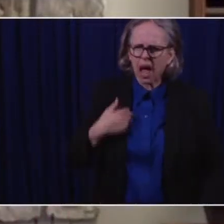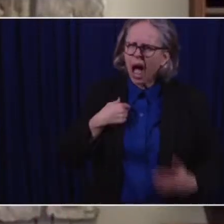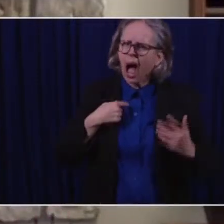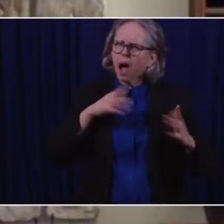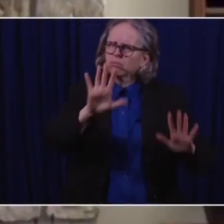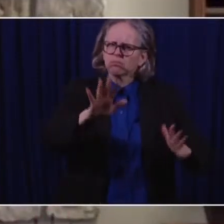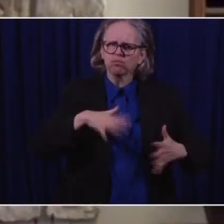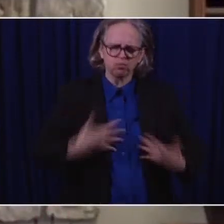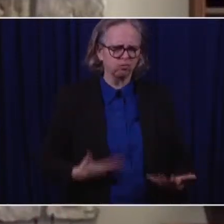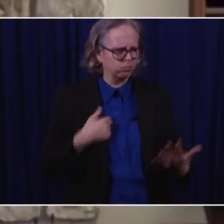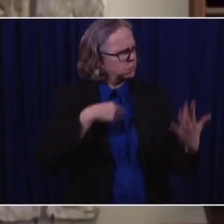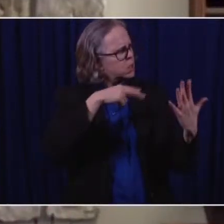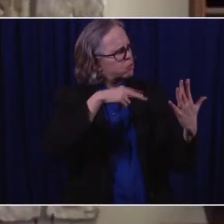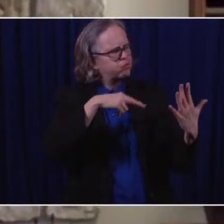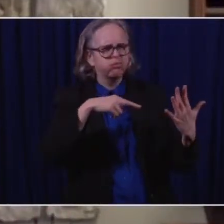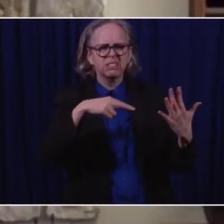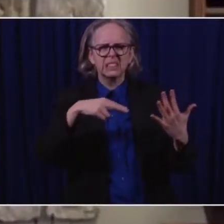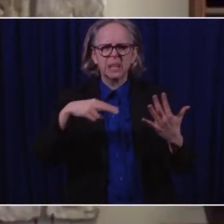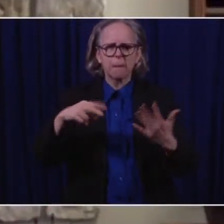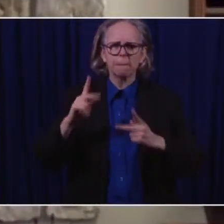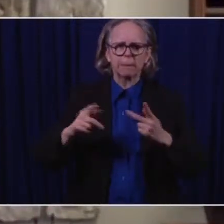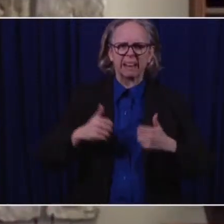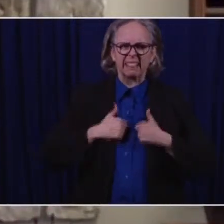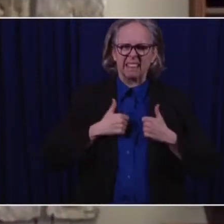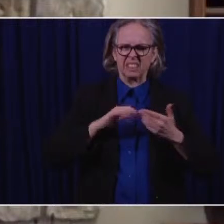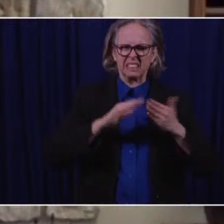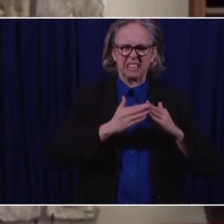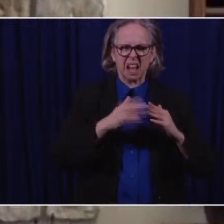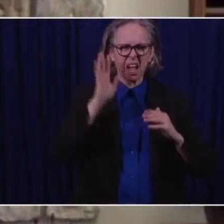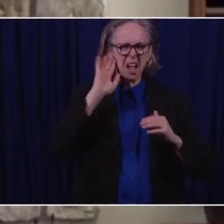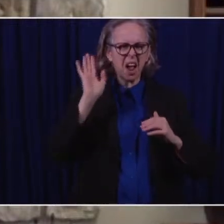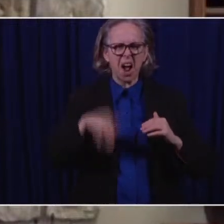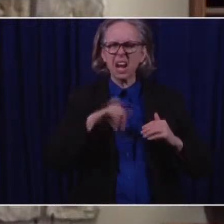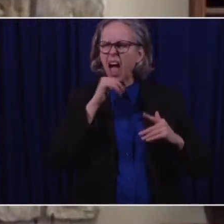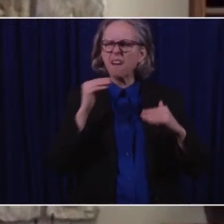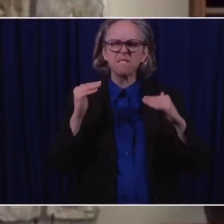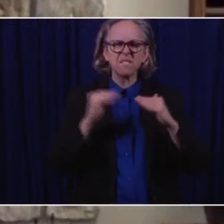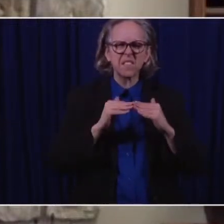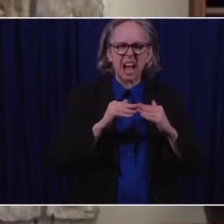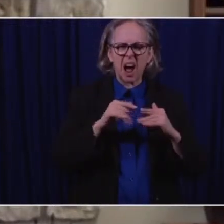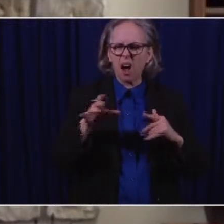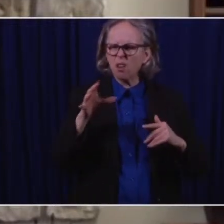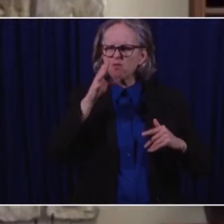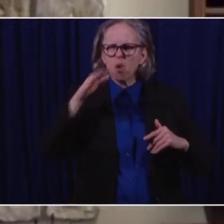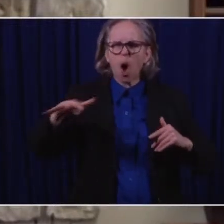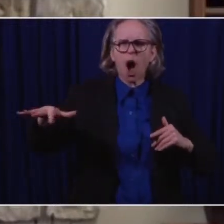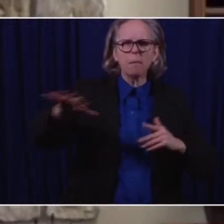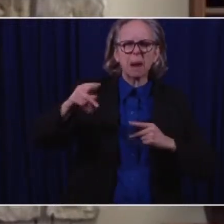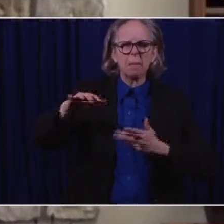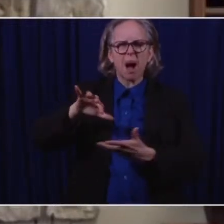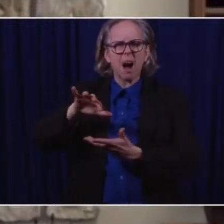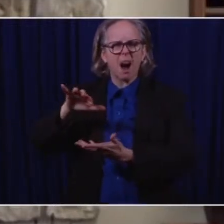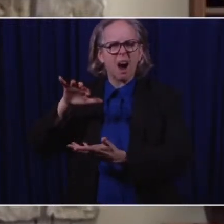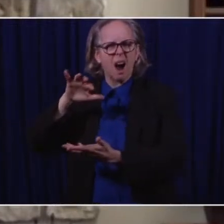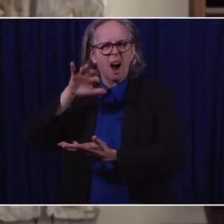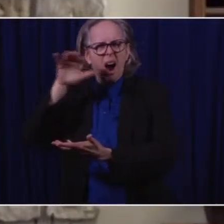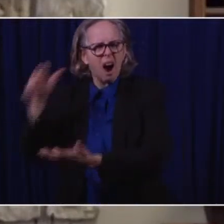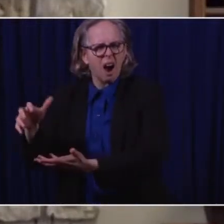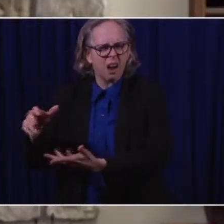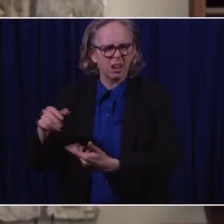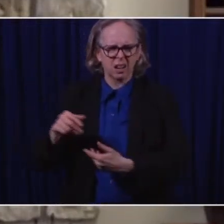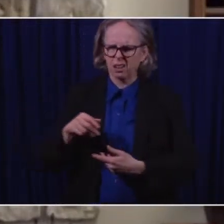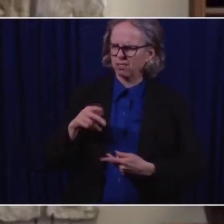getting it. And then the people in the rural area think, oh, the urban people are getting it. We have a formula, and every